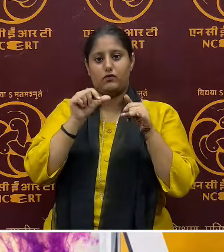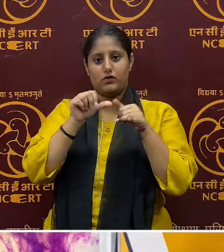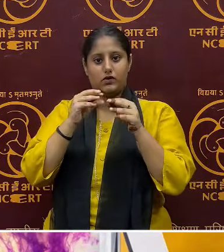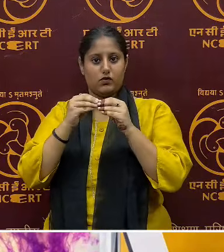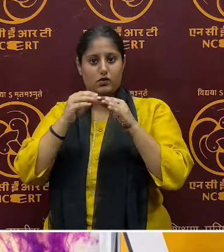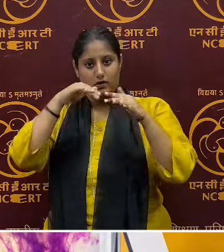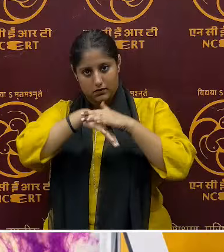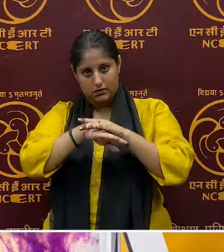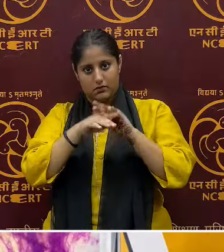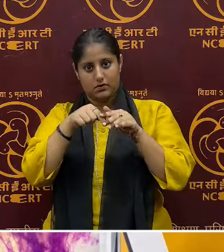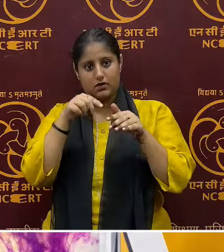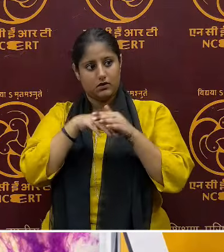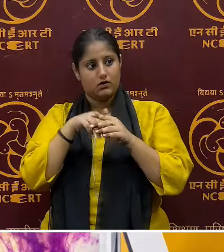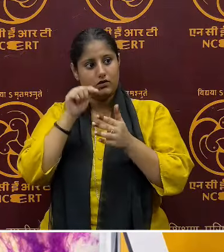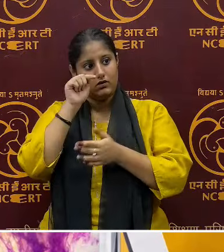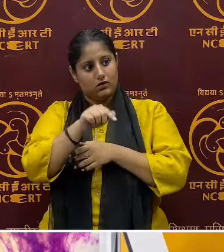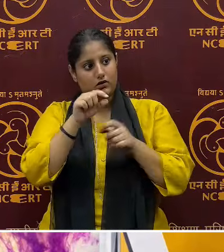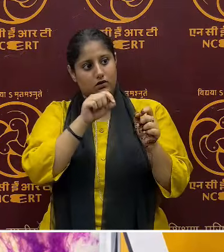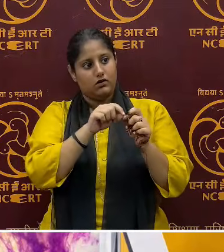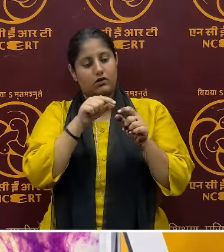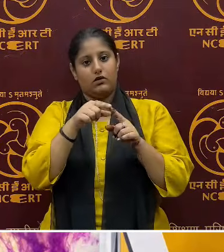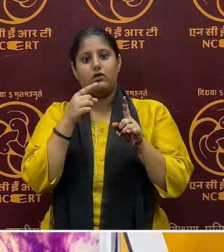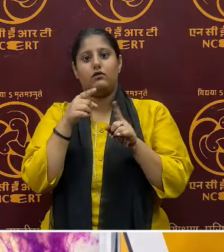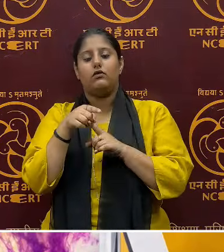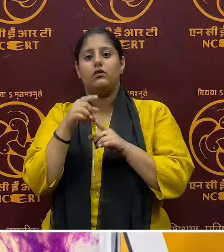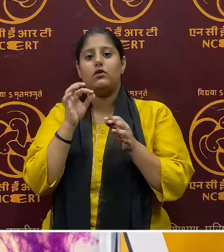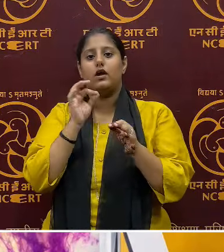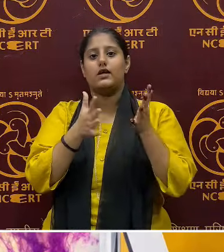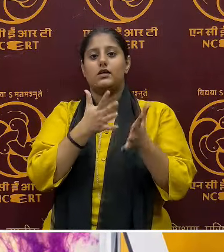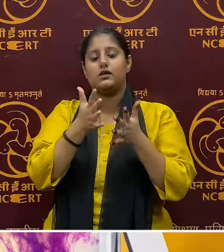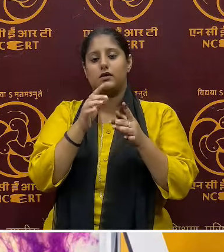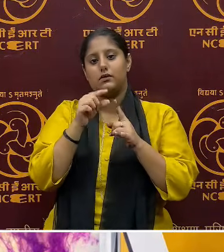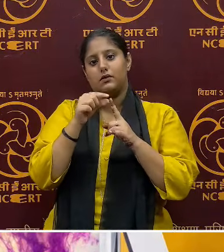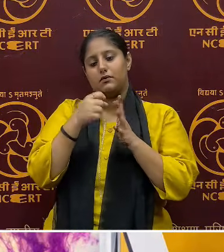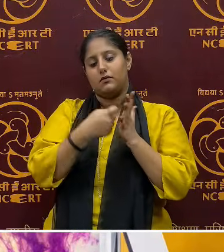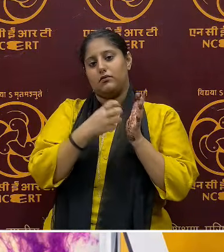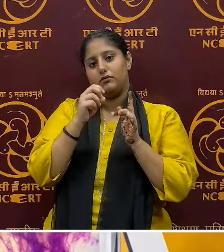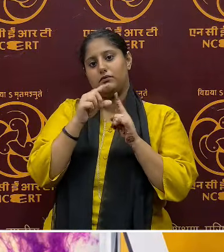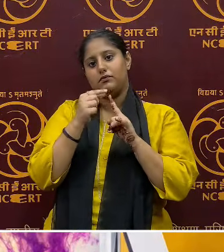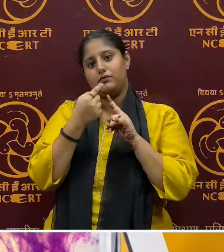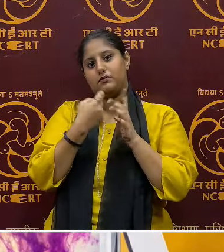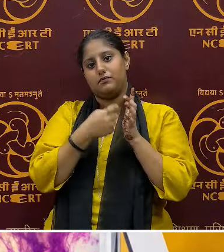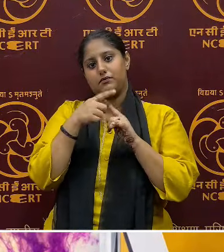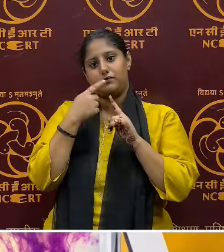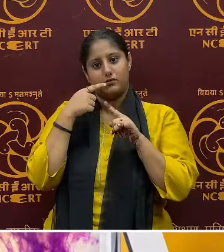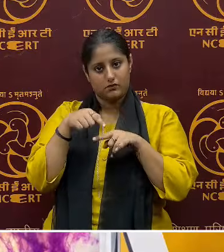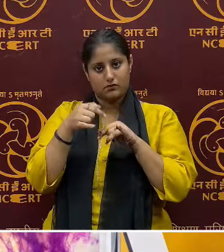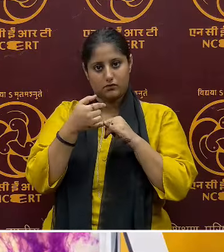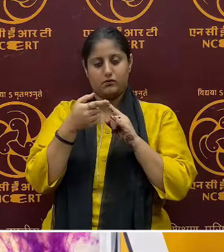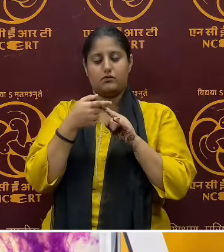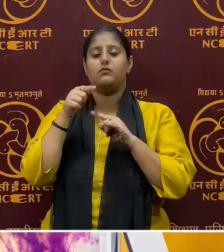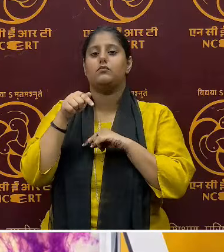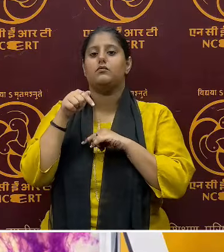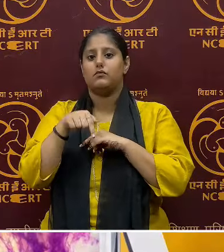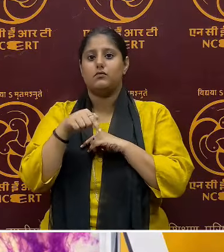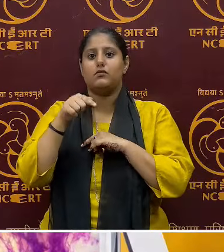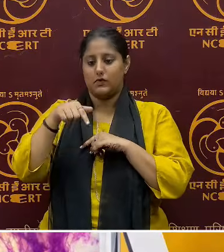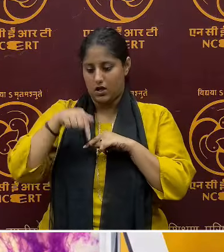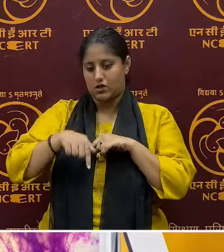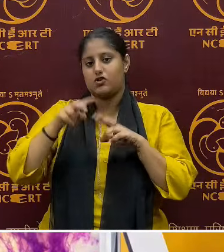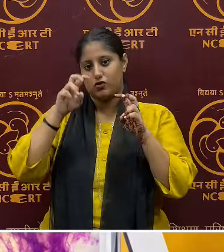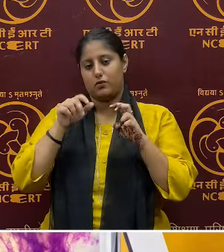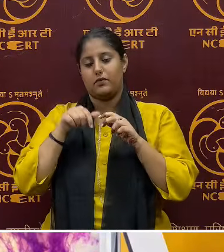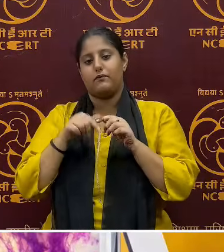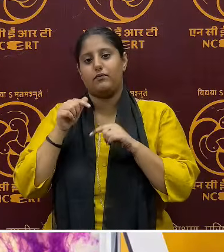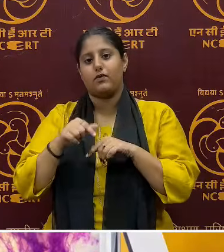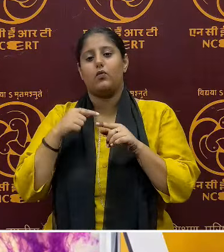lab content, I will select on acidic properties of non-metallic oxides, which is today's topic. Right. So before going to